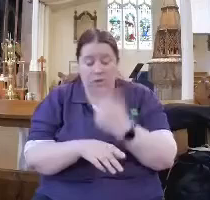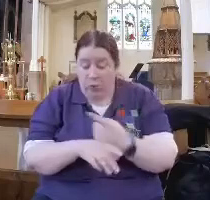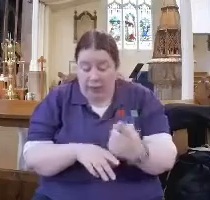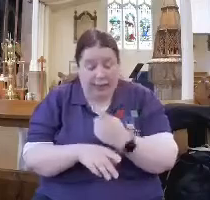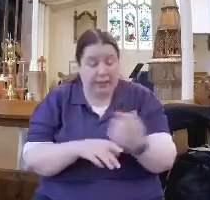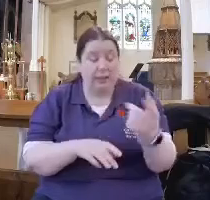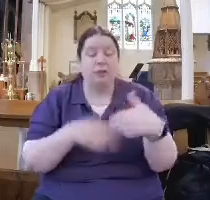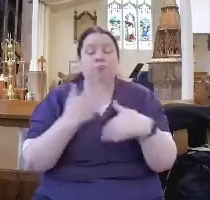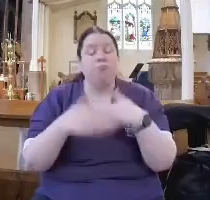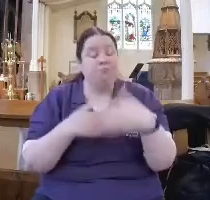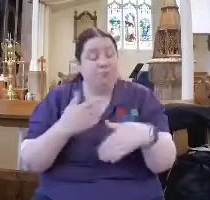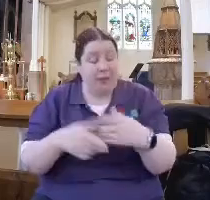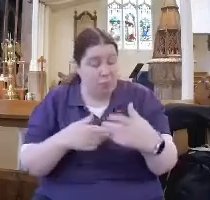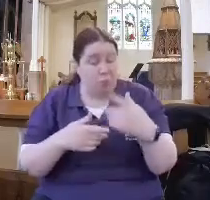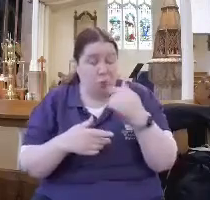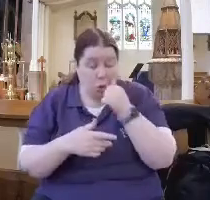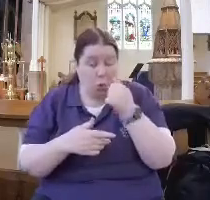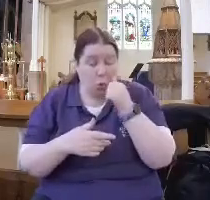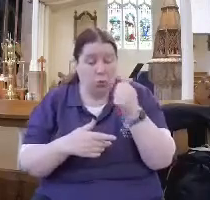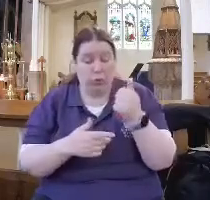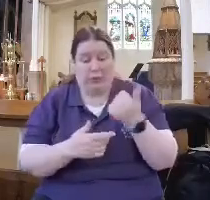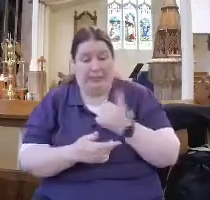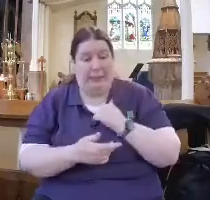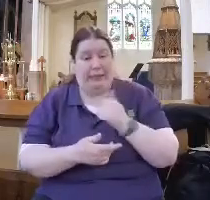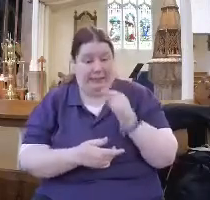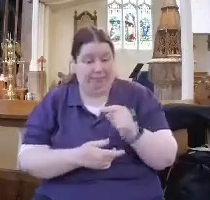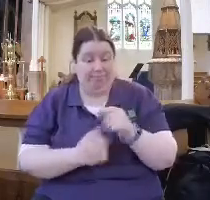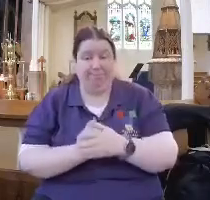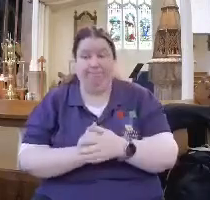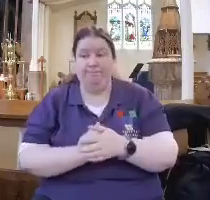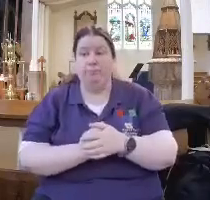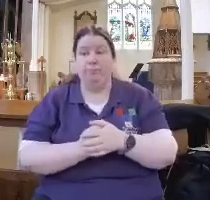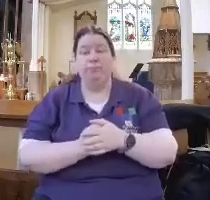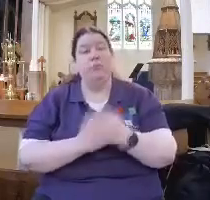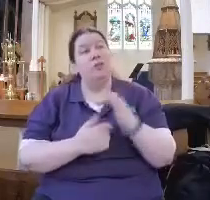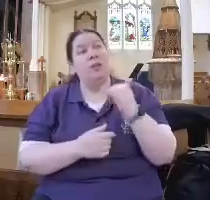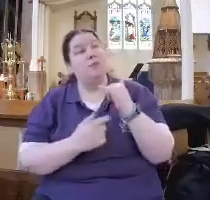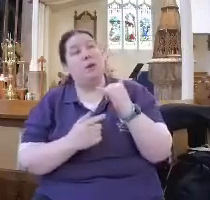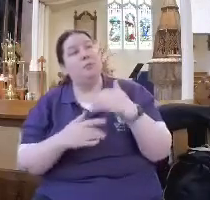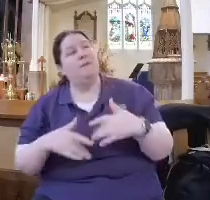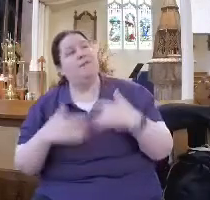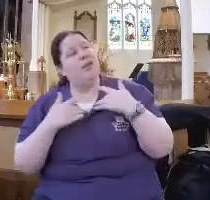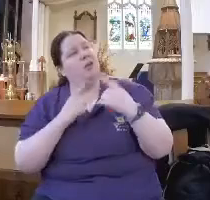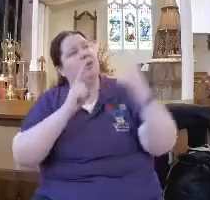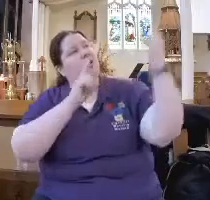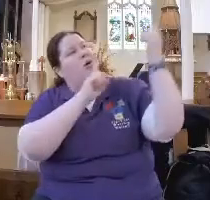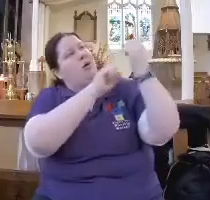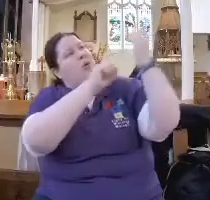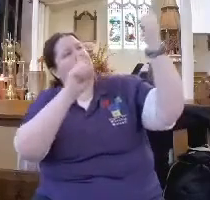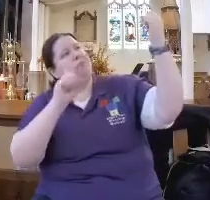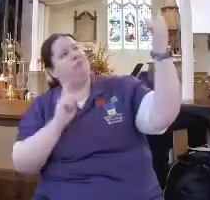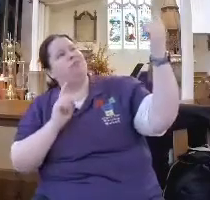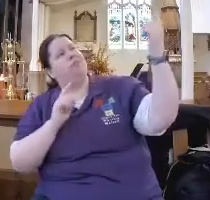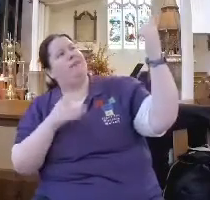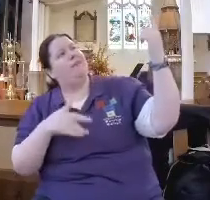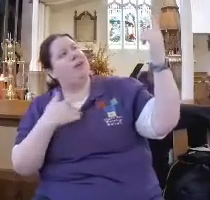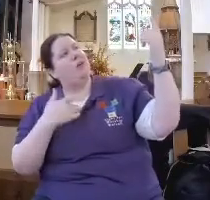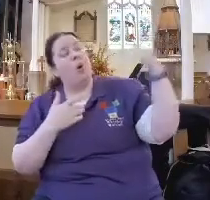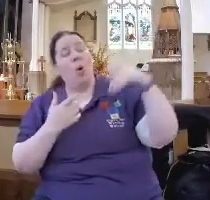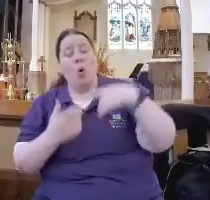And indeed, when we're having those times, when God seems distant or too far away, or an extra half an hour in bed seems more